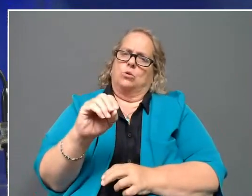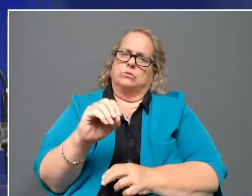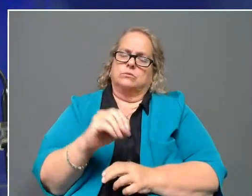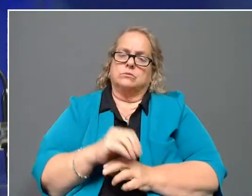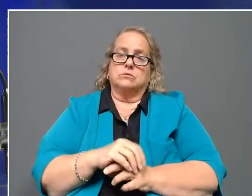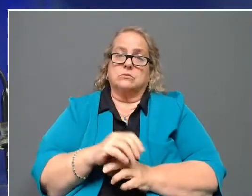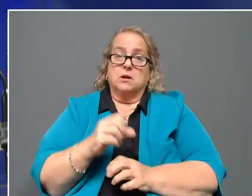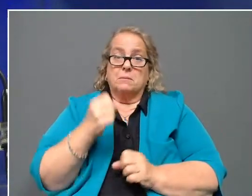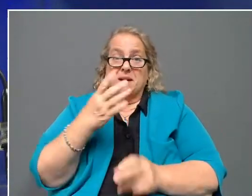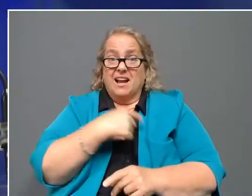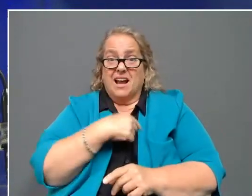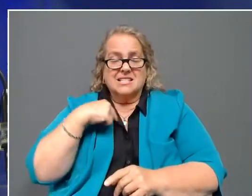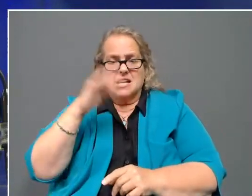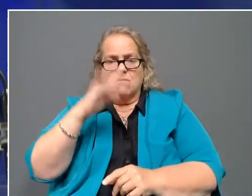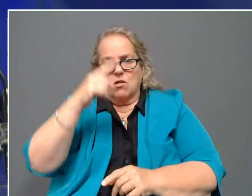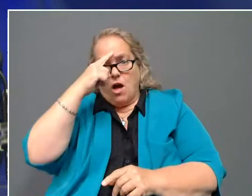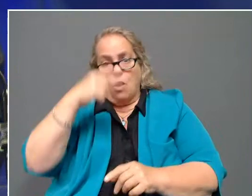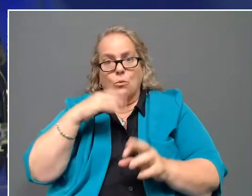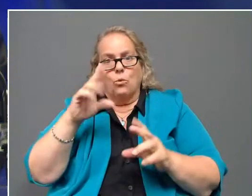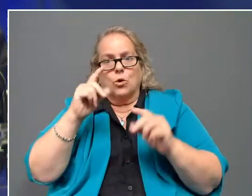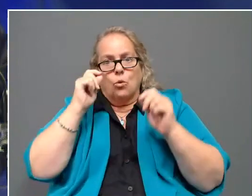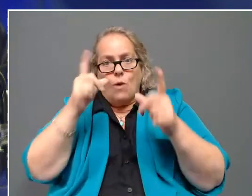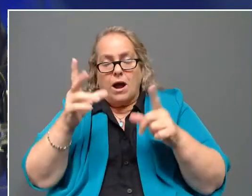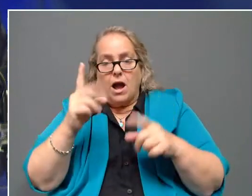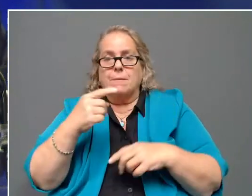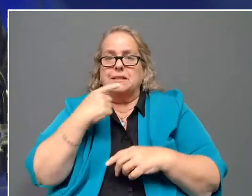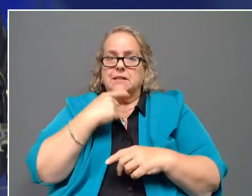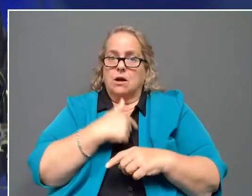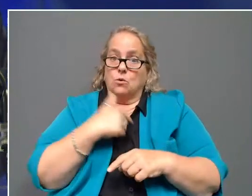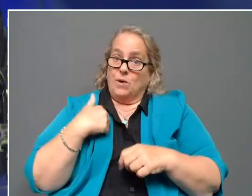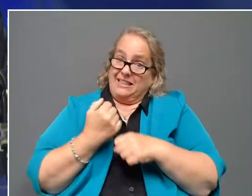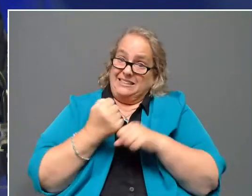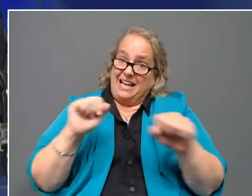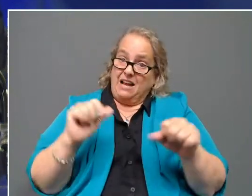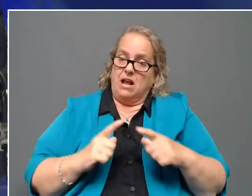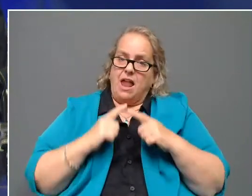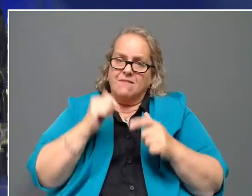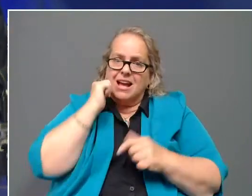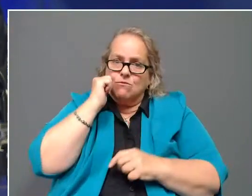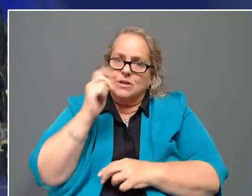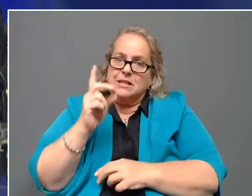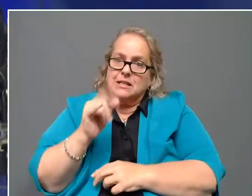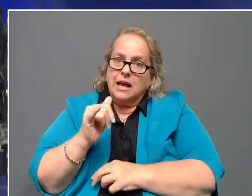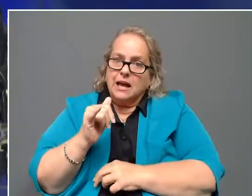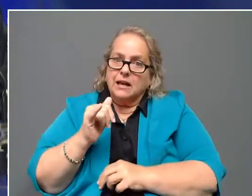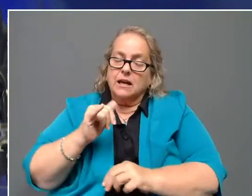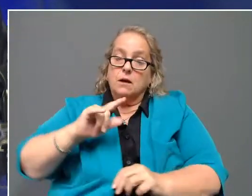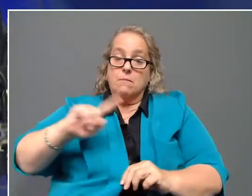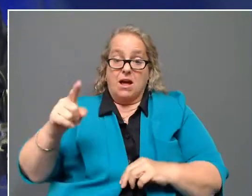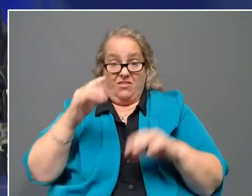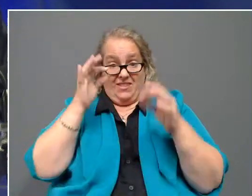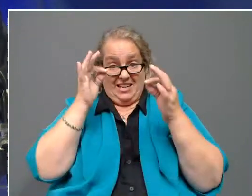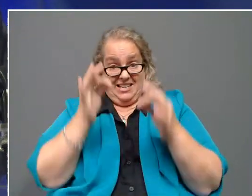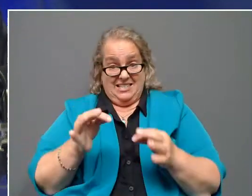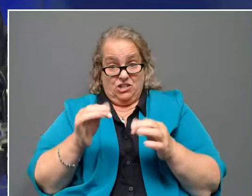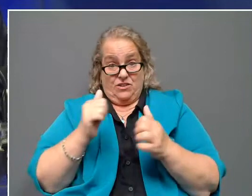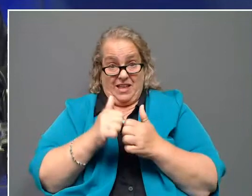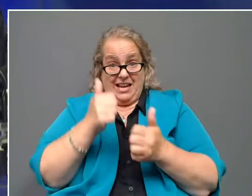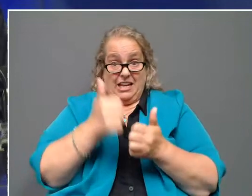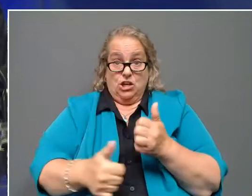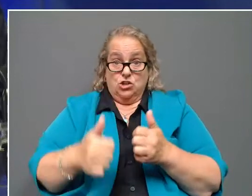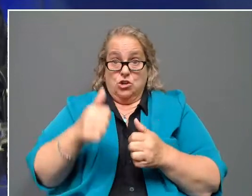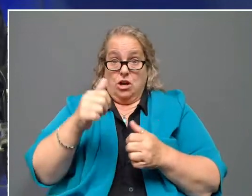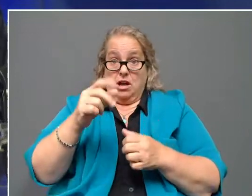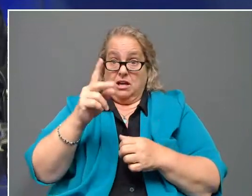at any point in our lives and say that we saved lives every single day. But the decisions that each and every Kentuckian